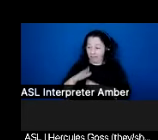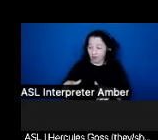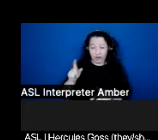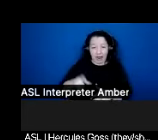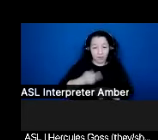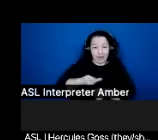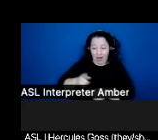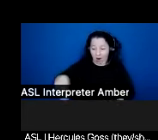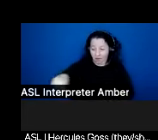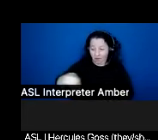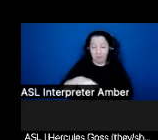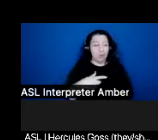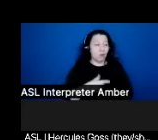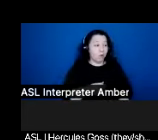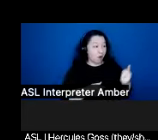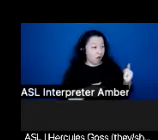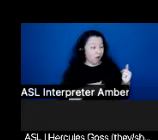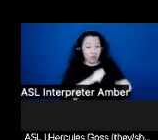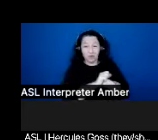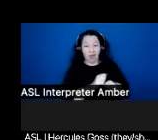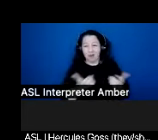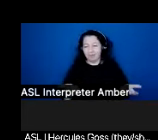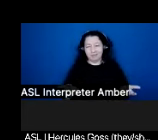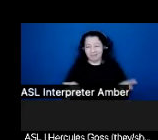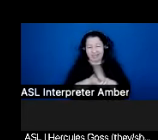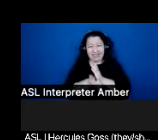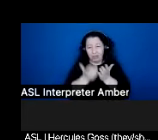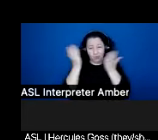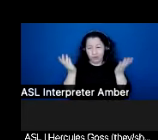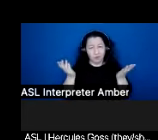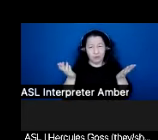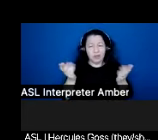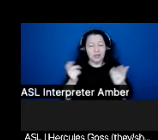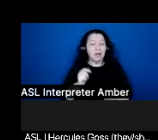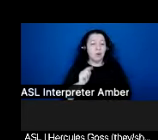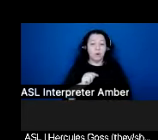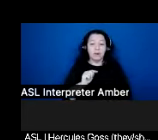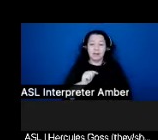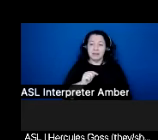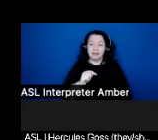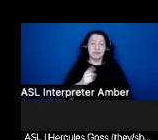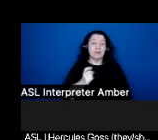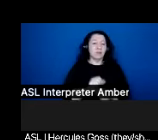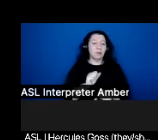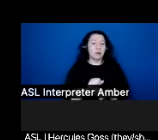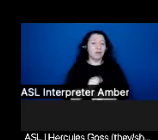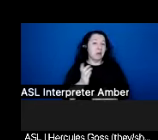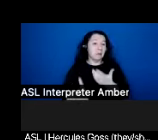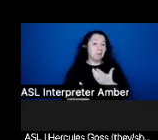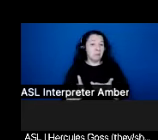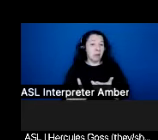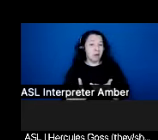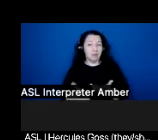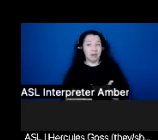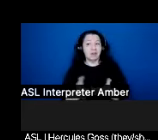not qualified for a different work, or this is a job that maybe they worked